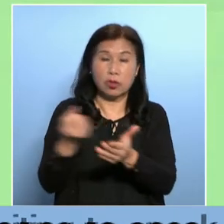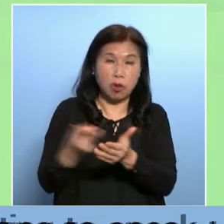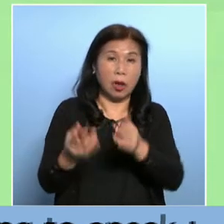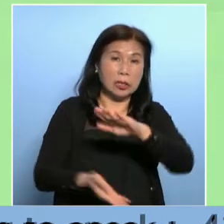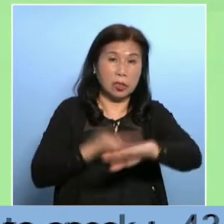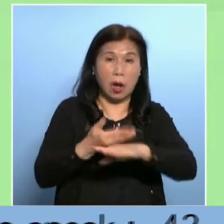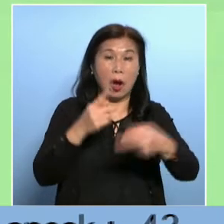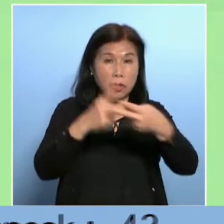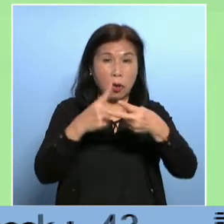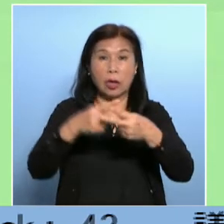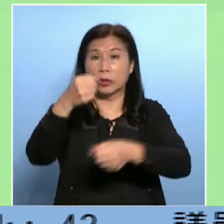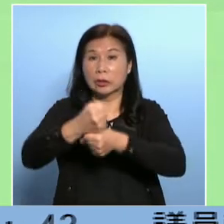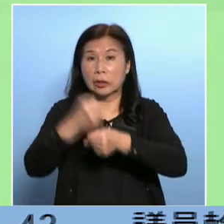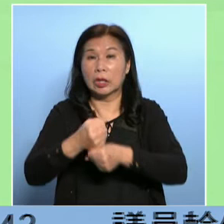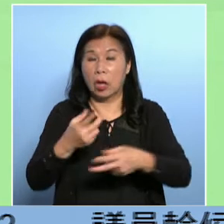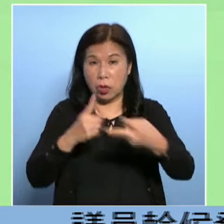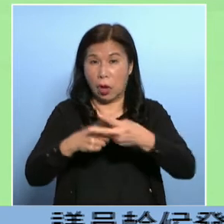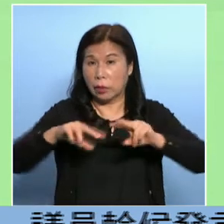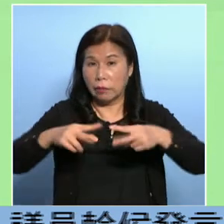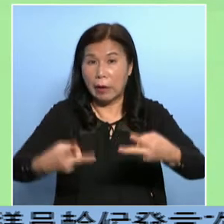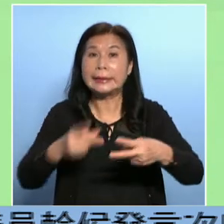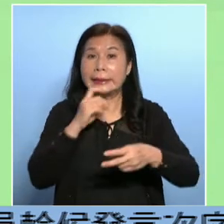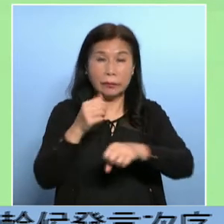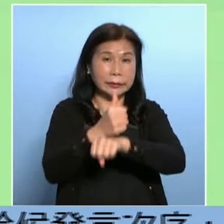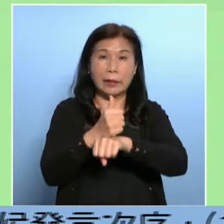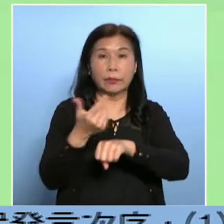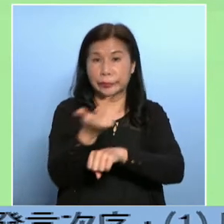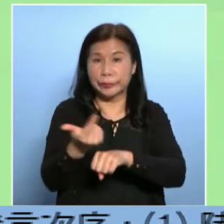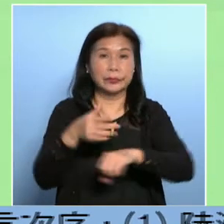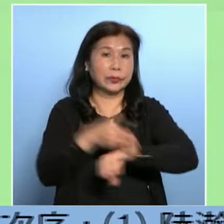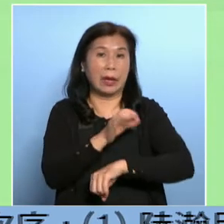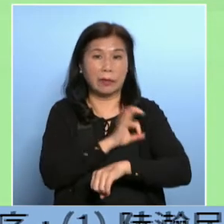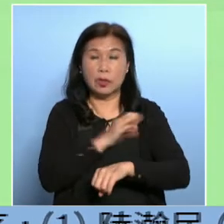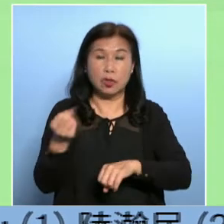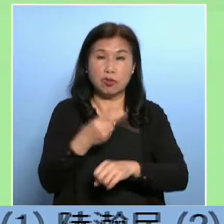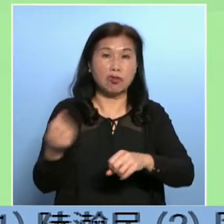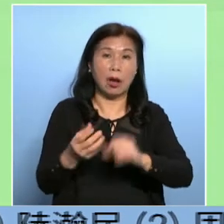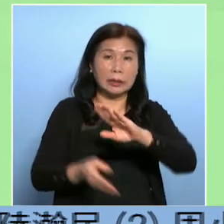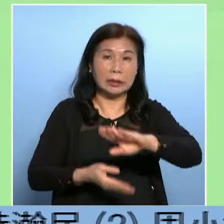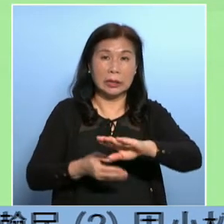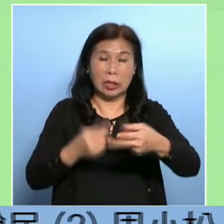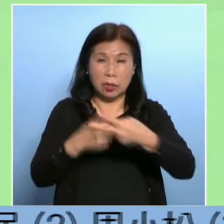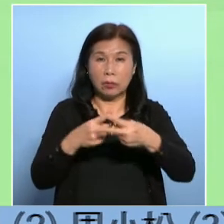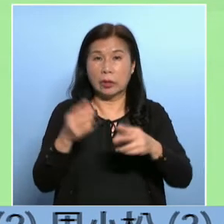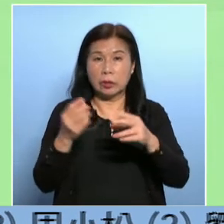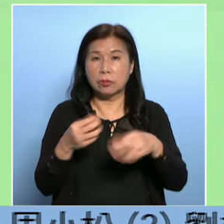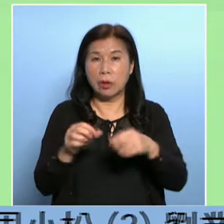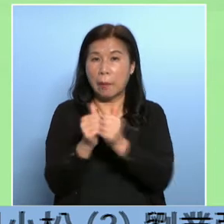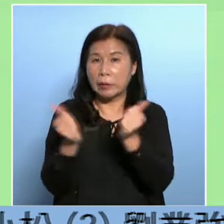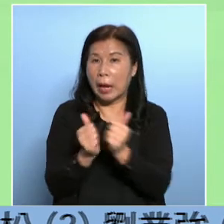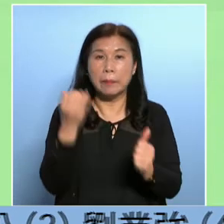recently paid more focus to reindustrialization, demonstrating its potential. Then all sectors are no